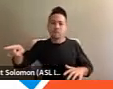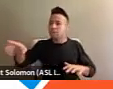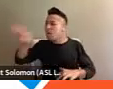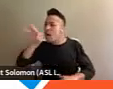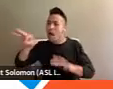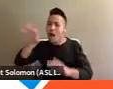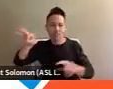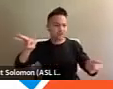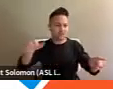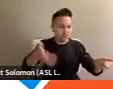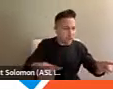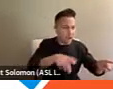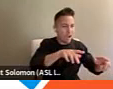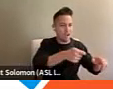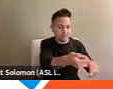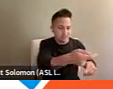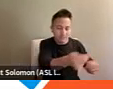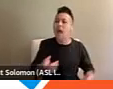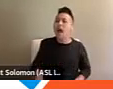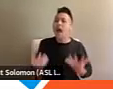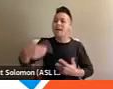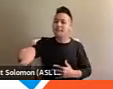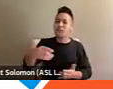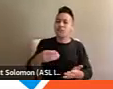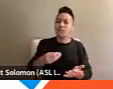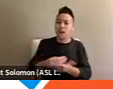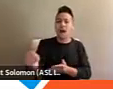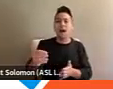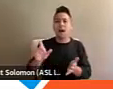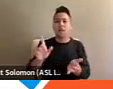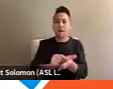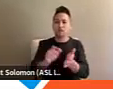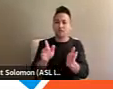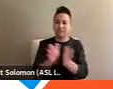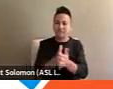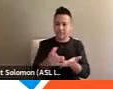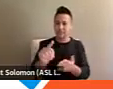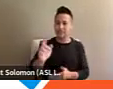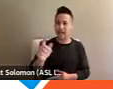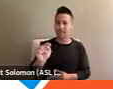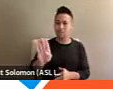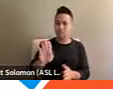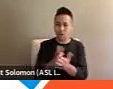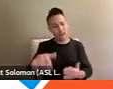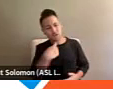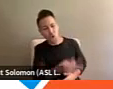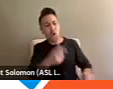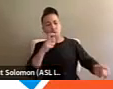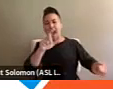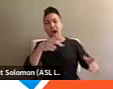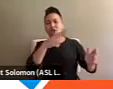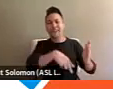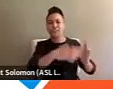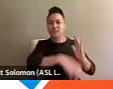How many of you have gotten a publisher textbook and only said to students, we're not reading chapter 10 because it's